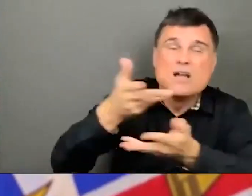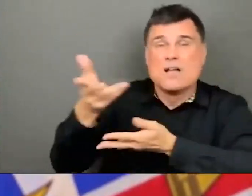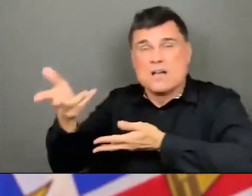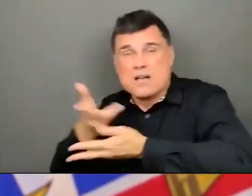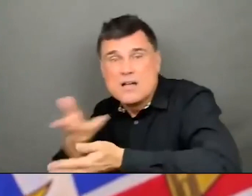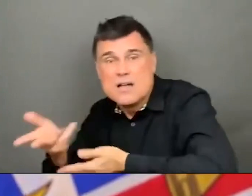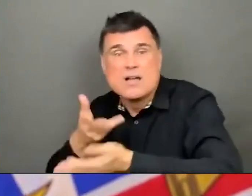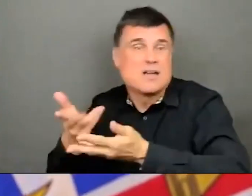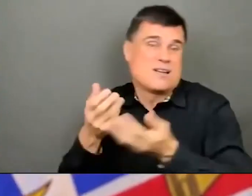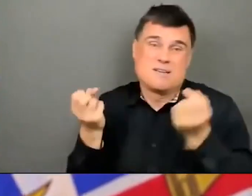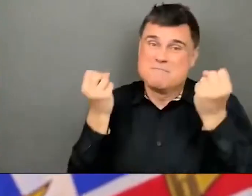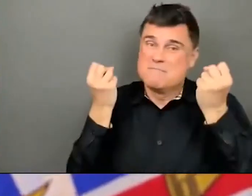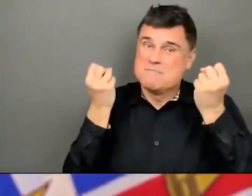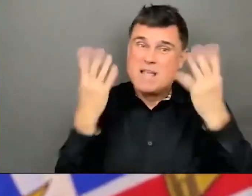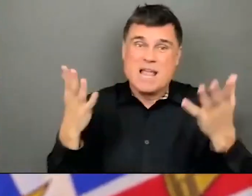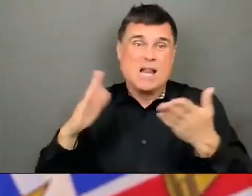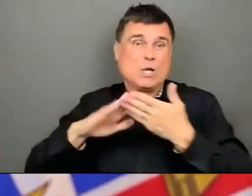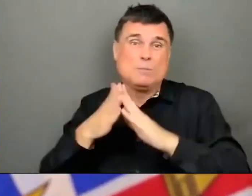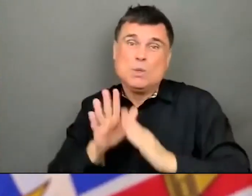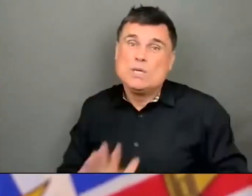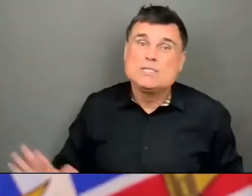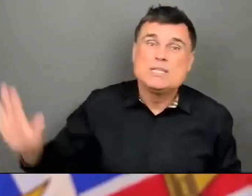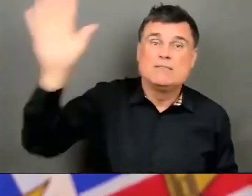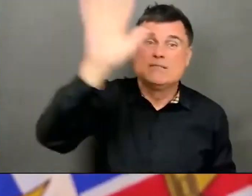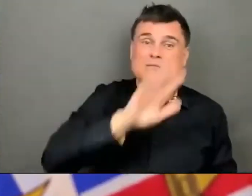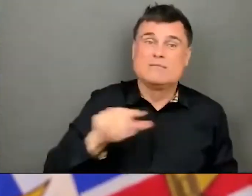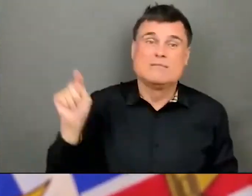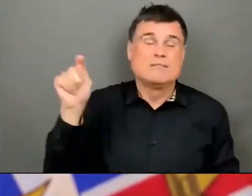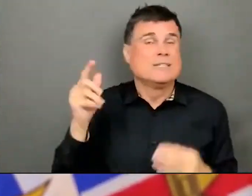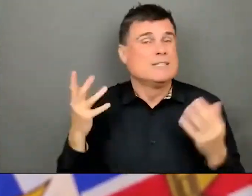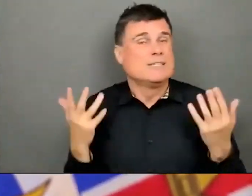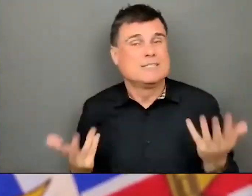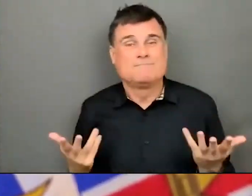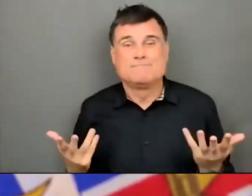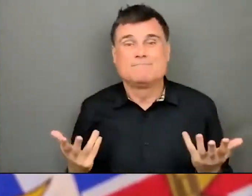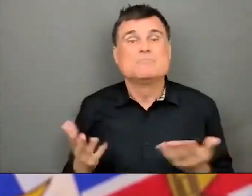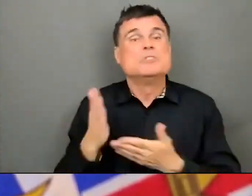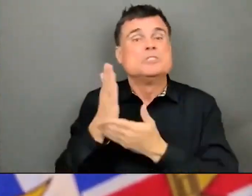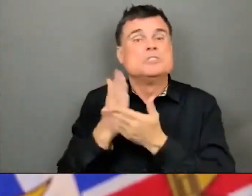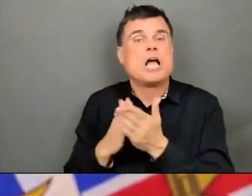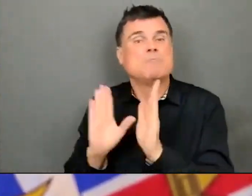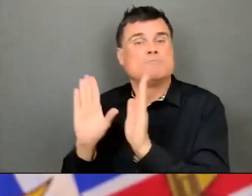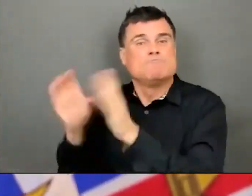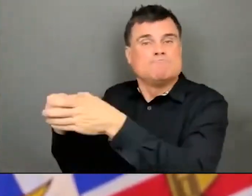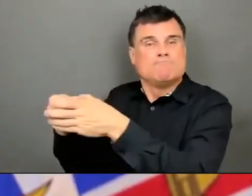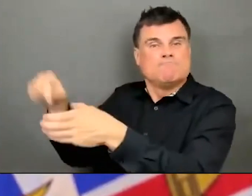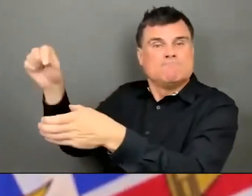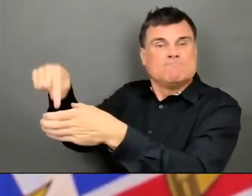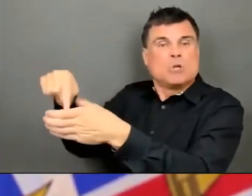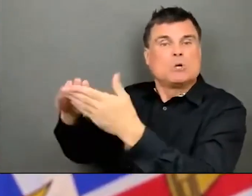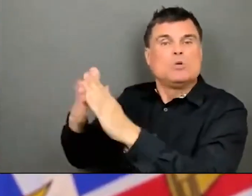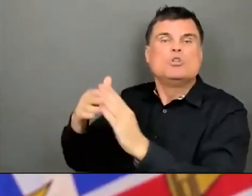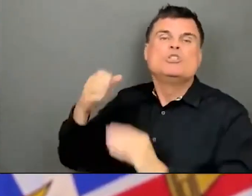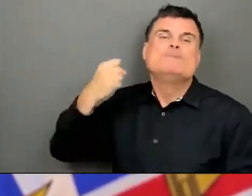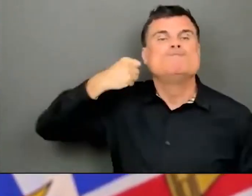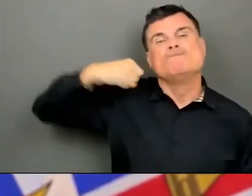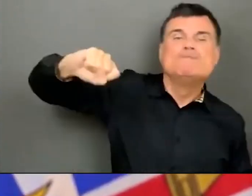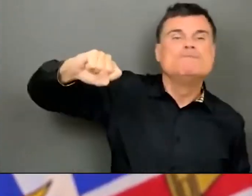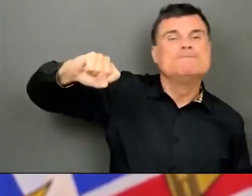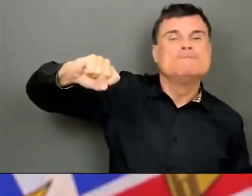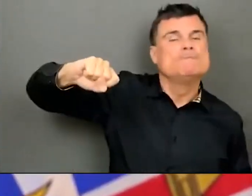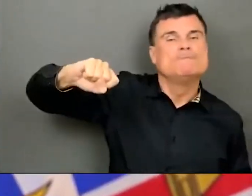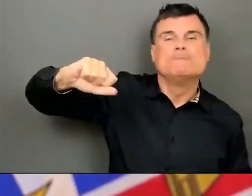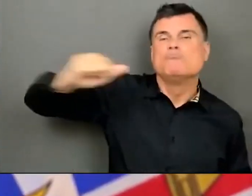immunization rates, we've talked about this all along, where there's pockets of communities and places in